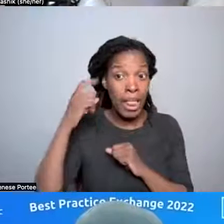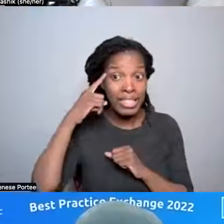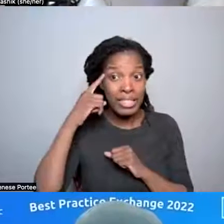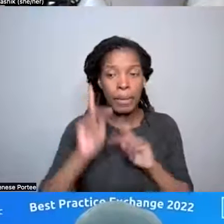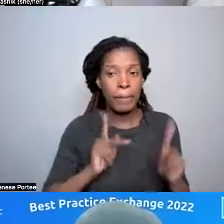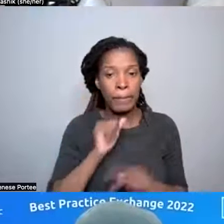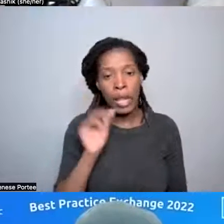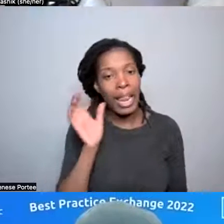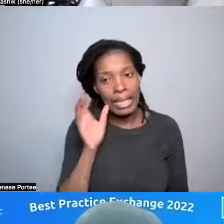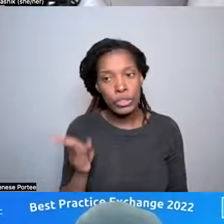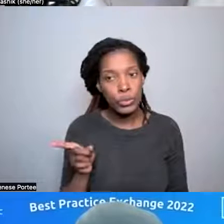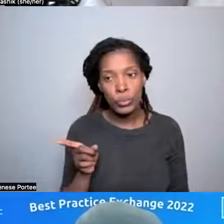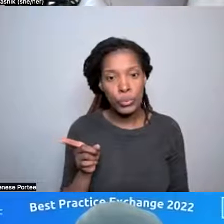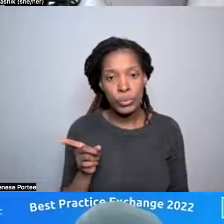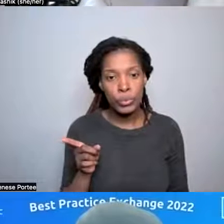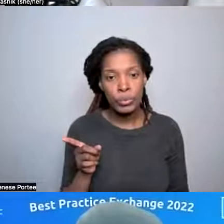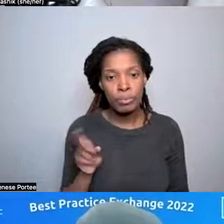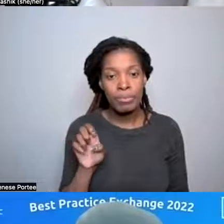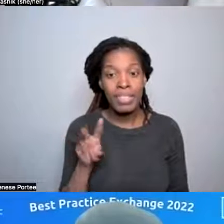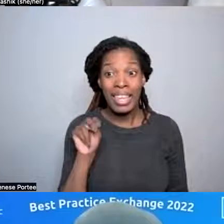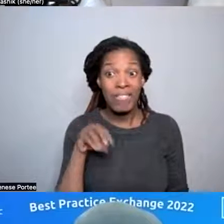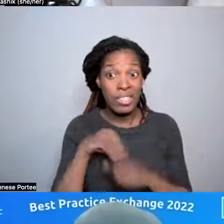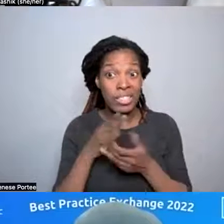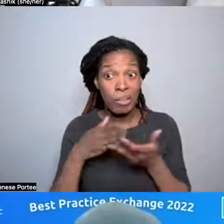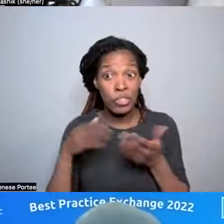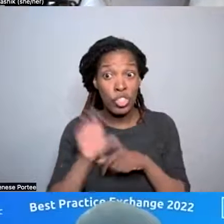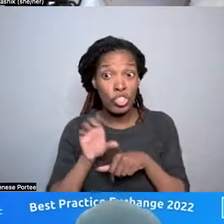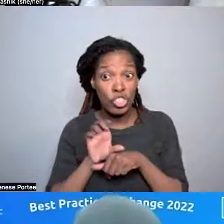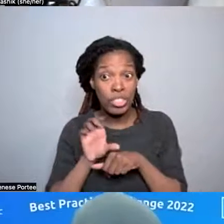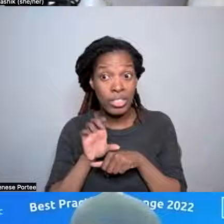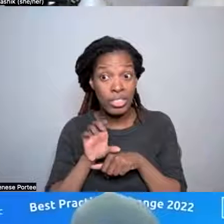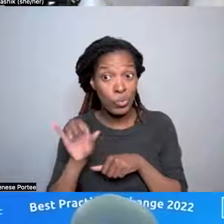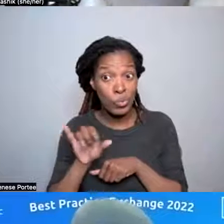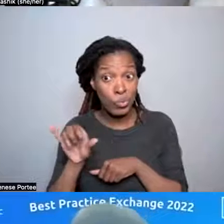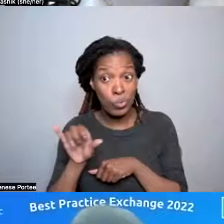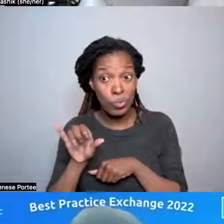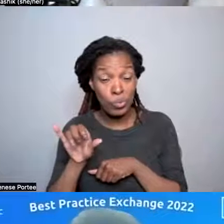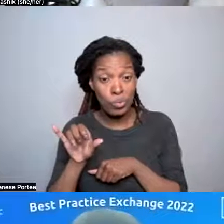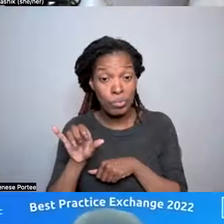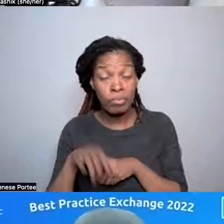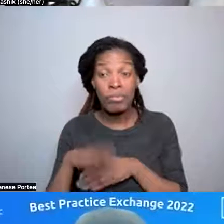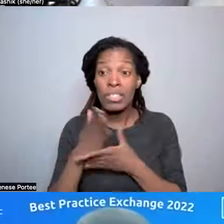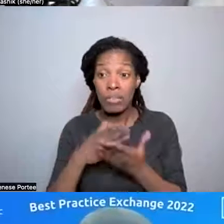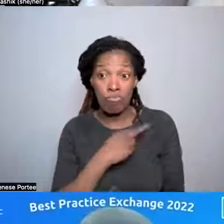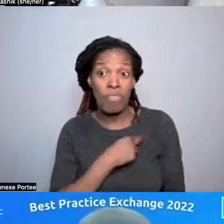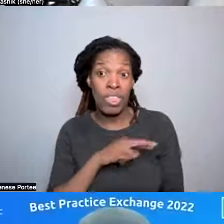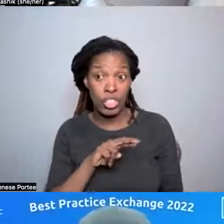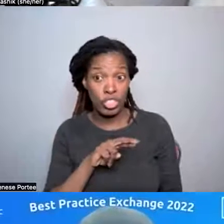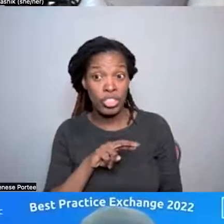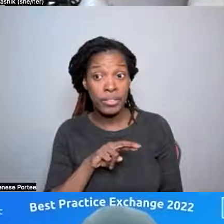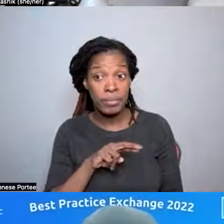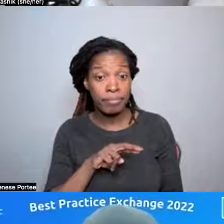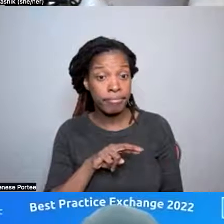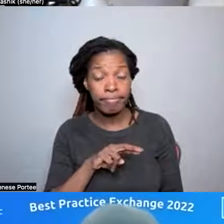listen to you. Even in some churches, some religions, you are